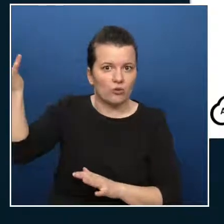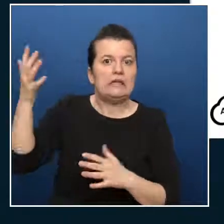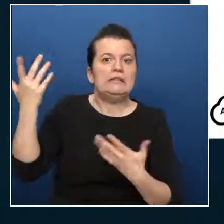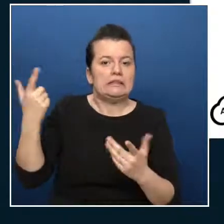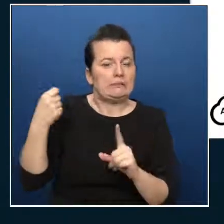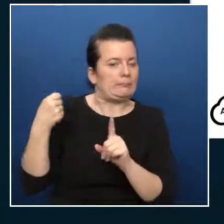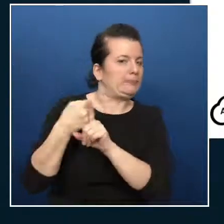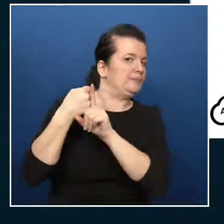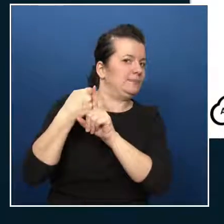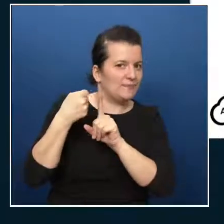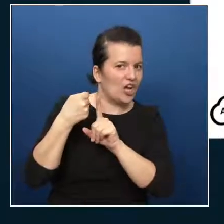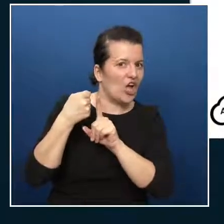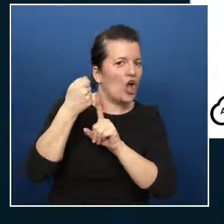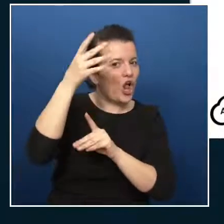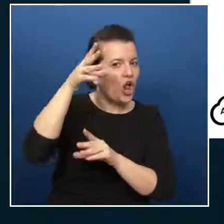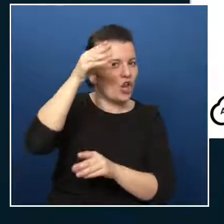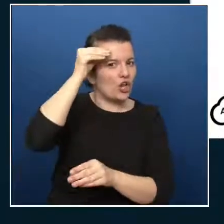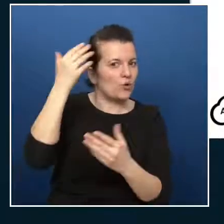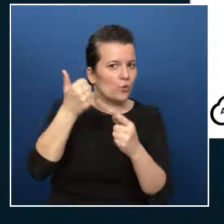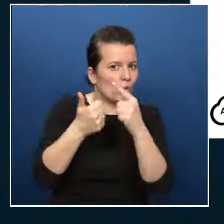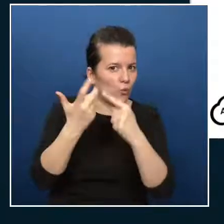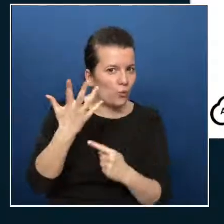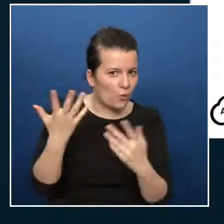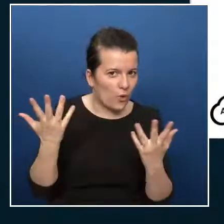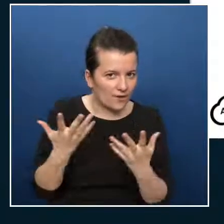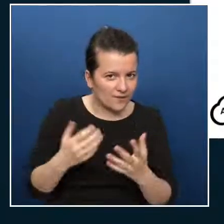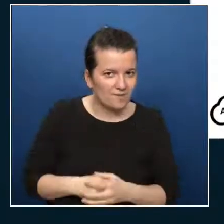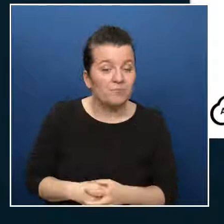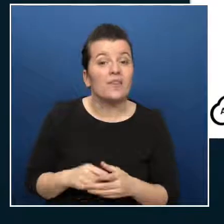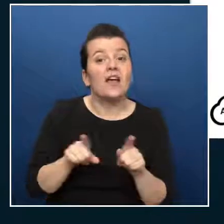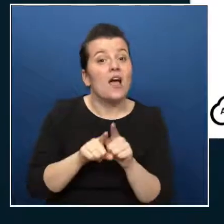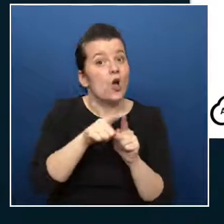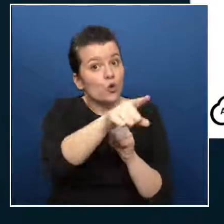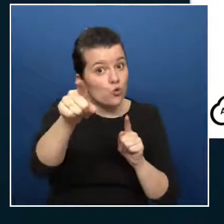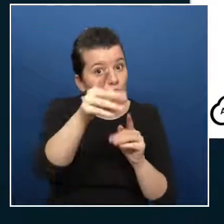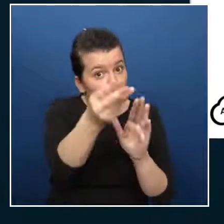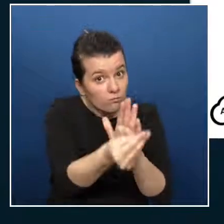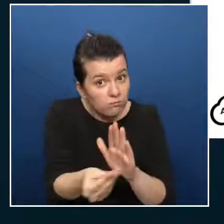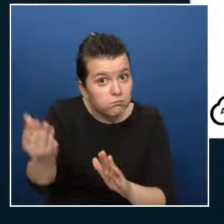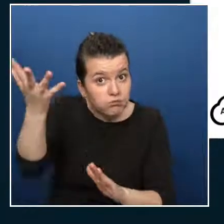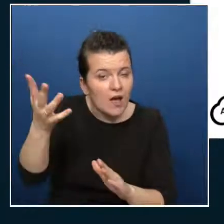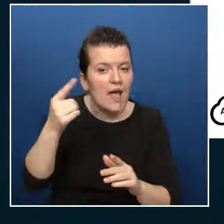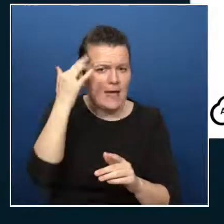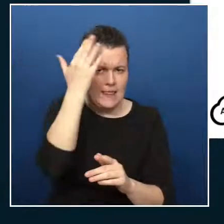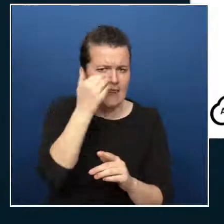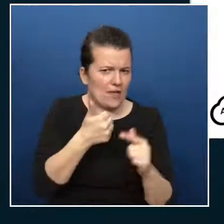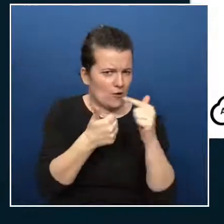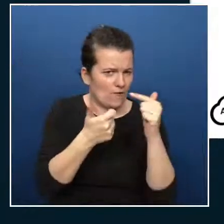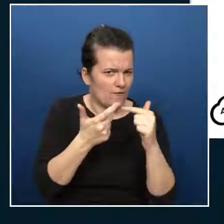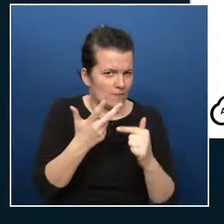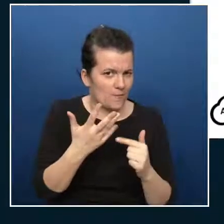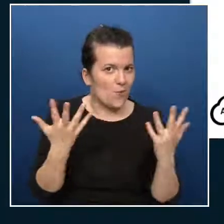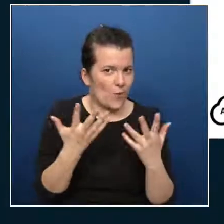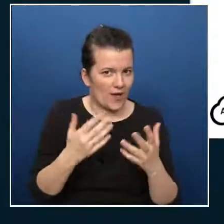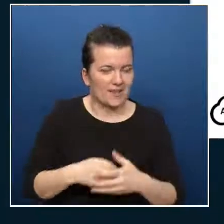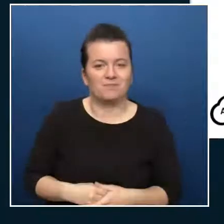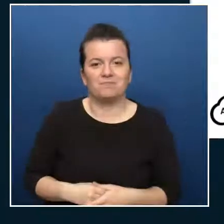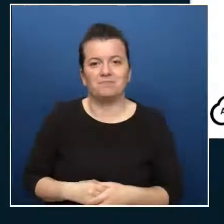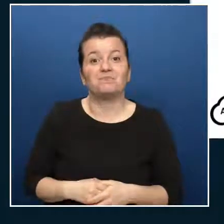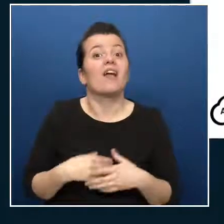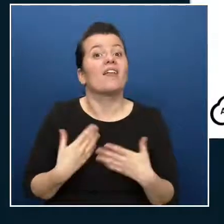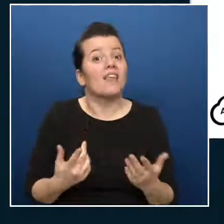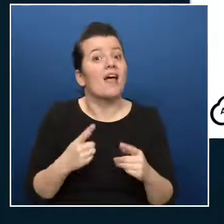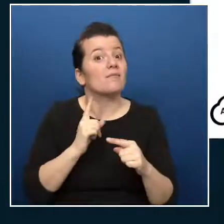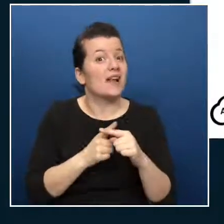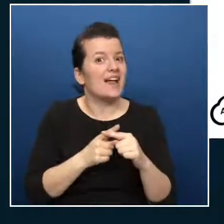things to consider when you migrate your old apps to the cloud, and some good resources to check